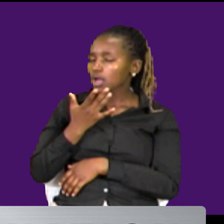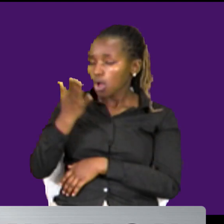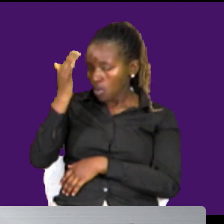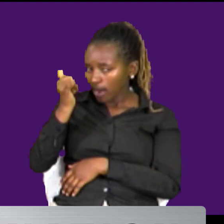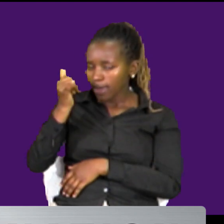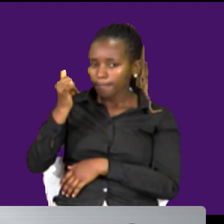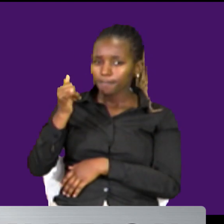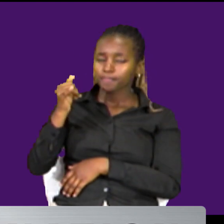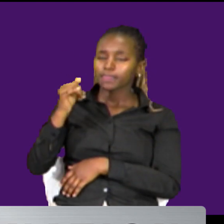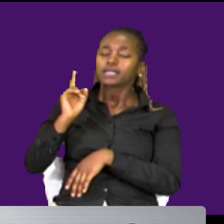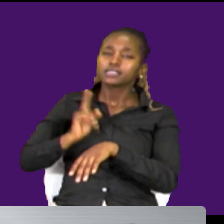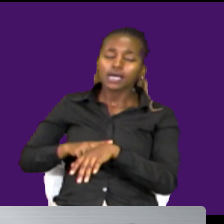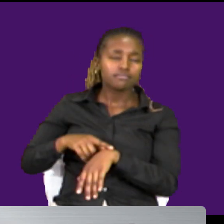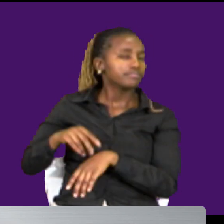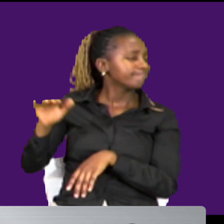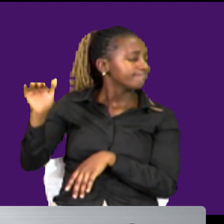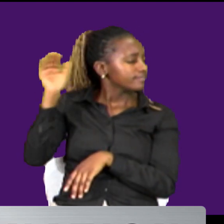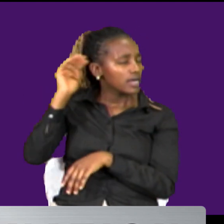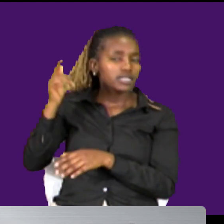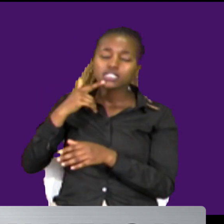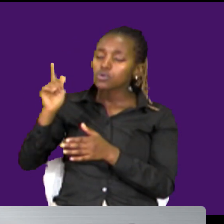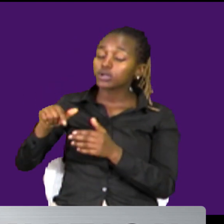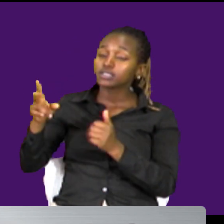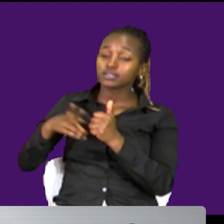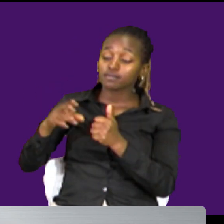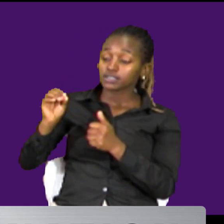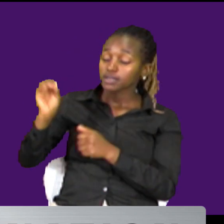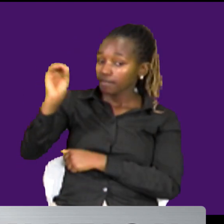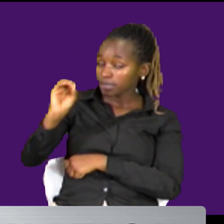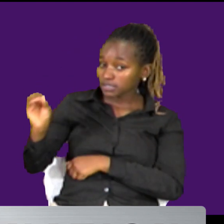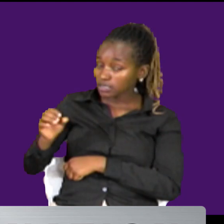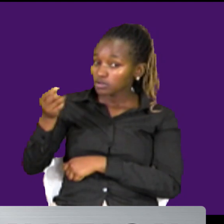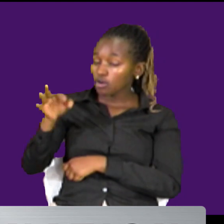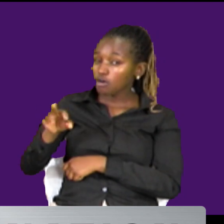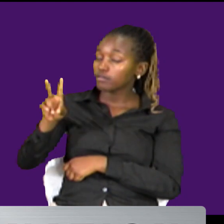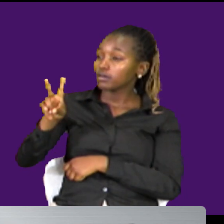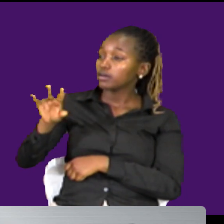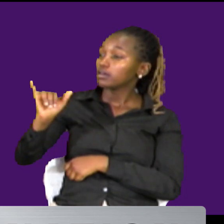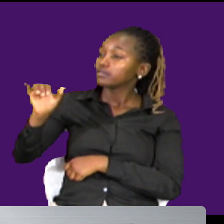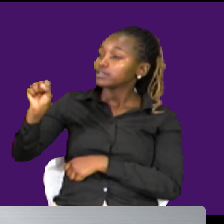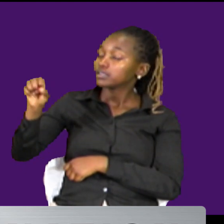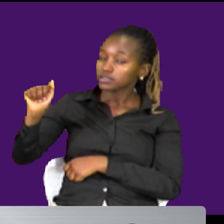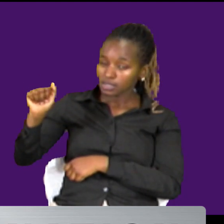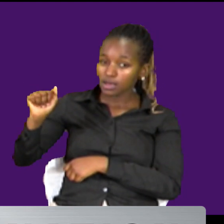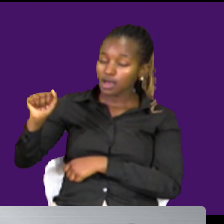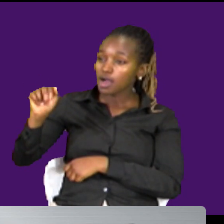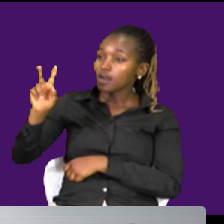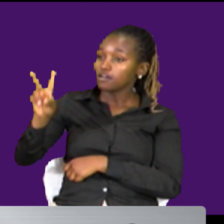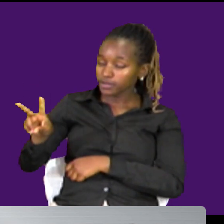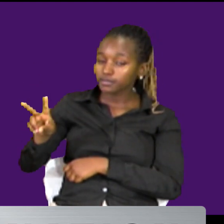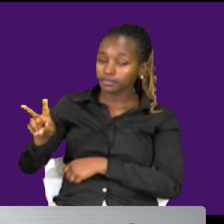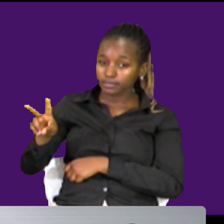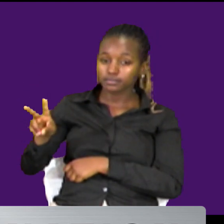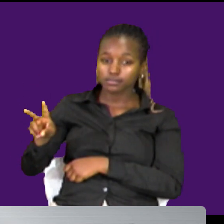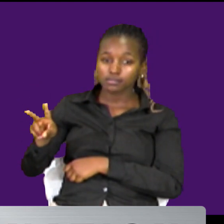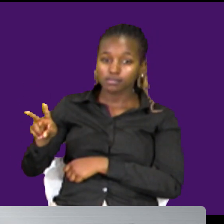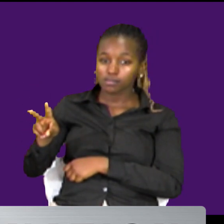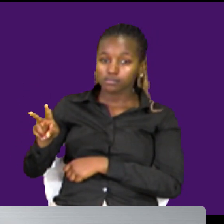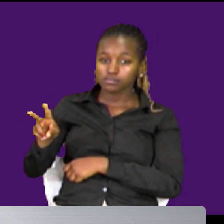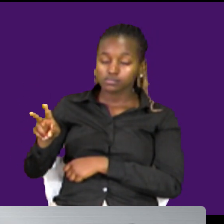she said that 70% vis-a-vis 30%. It's like some counties are